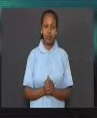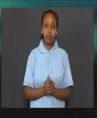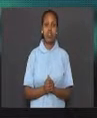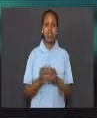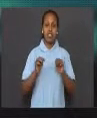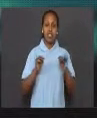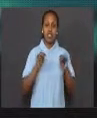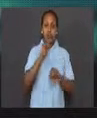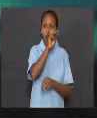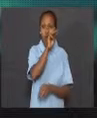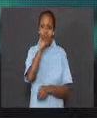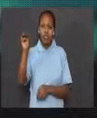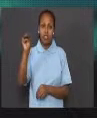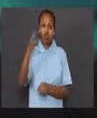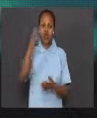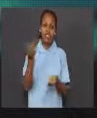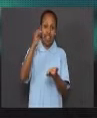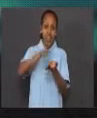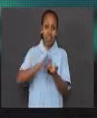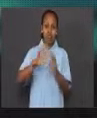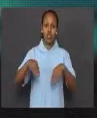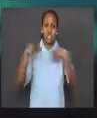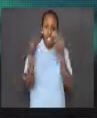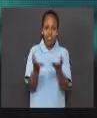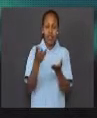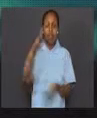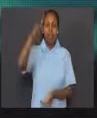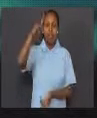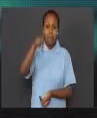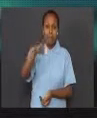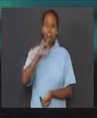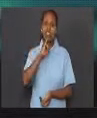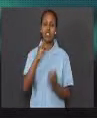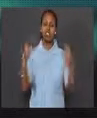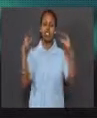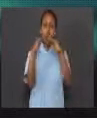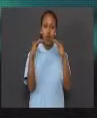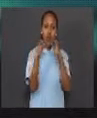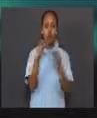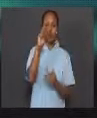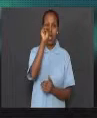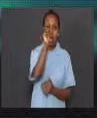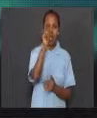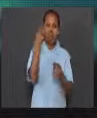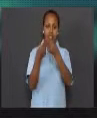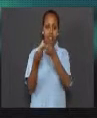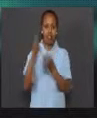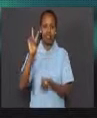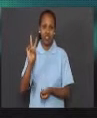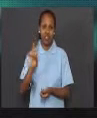The momentum is once again given by P is equal to m times